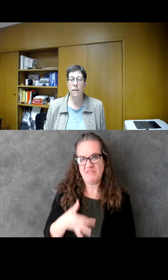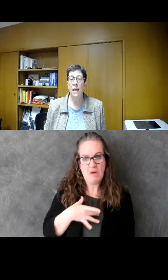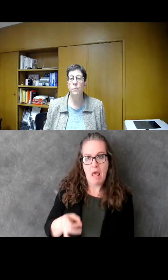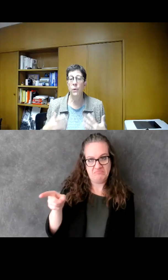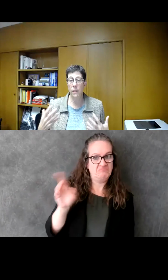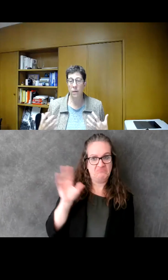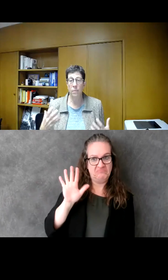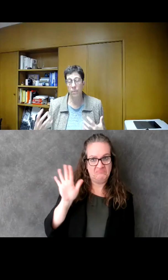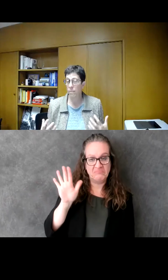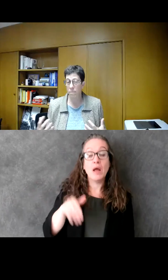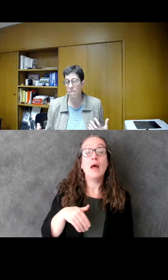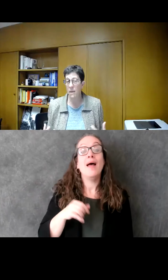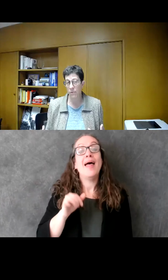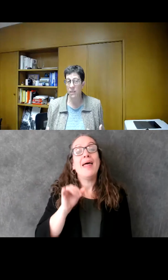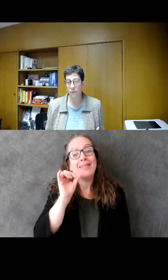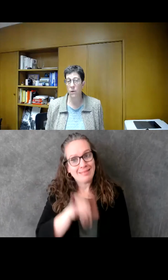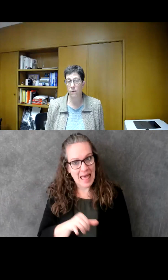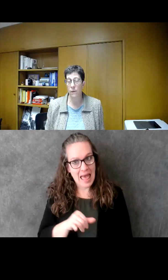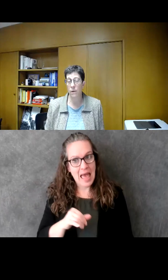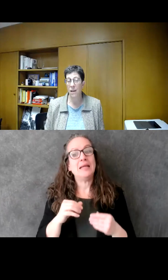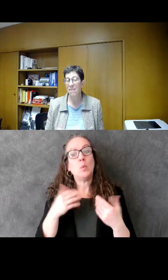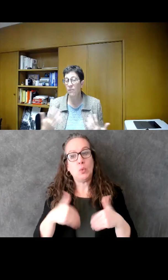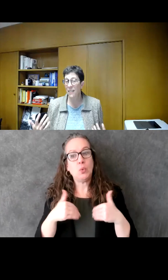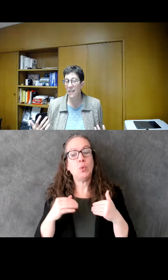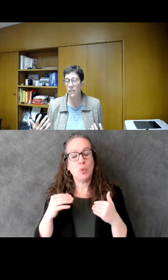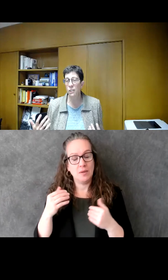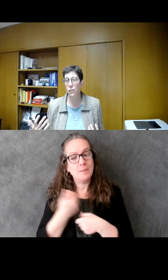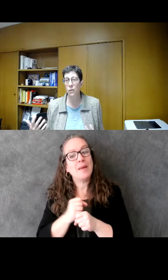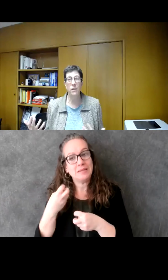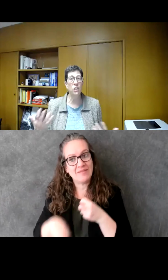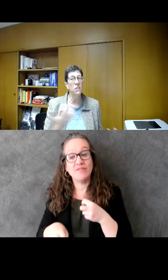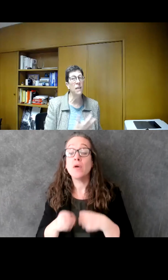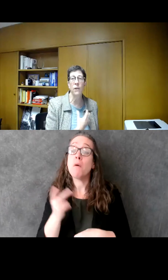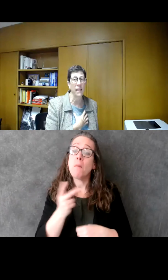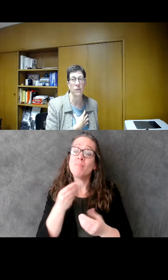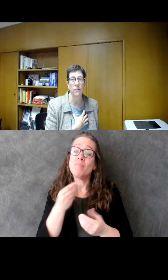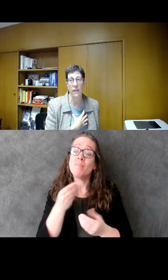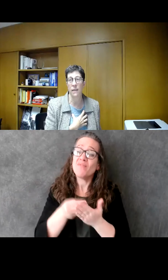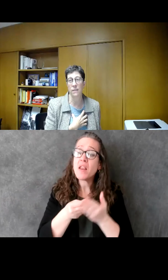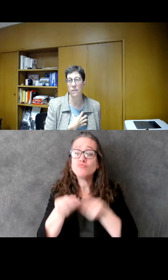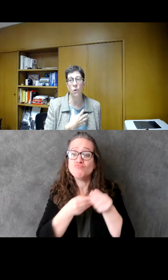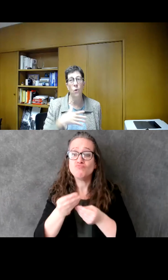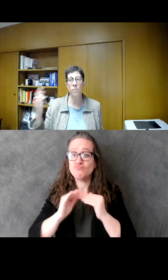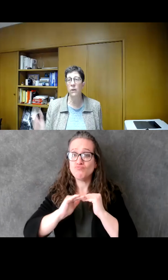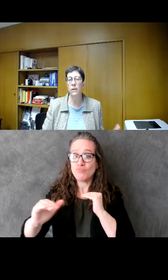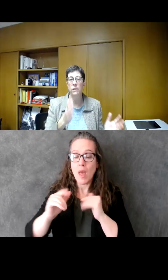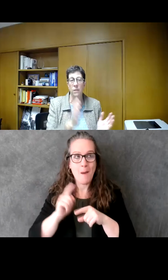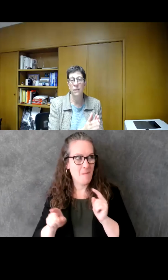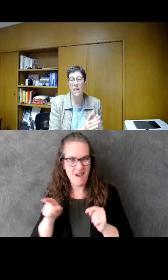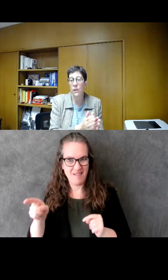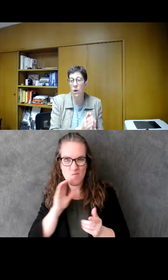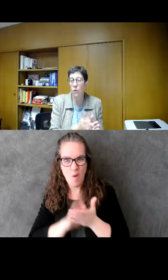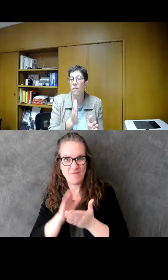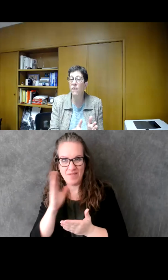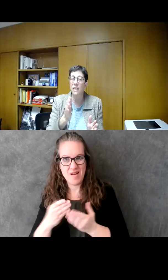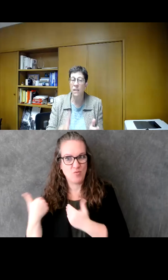And that's made it pretty difficult for her. They're financially secure, but she's never handled the finances. Their whole marriage,